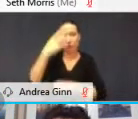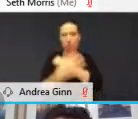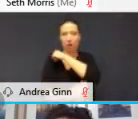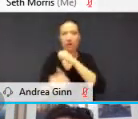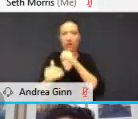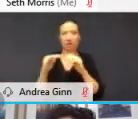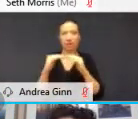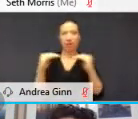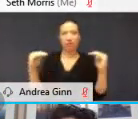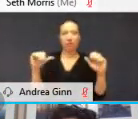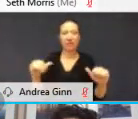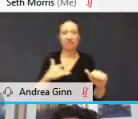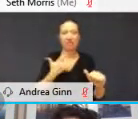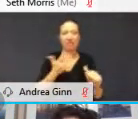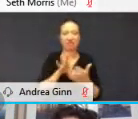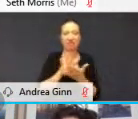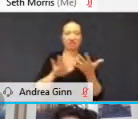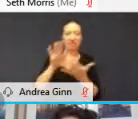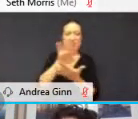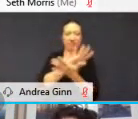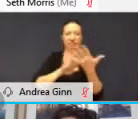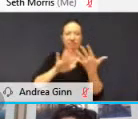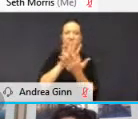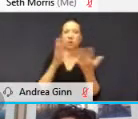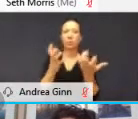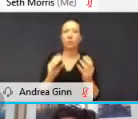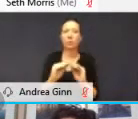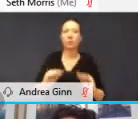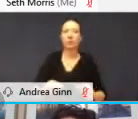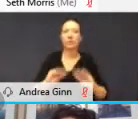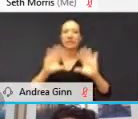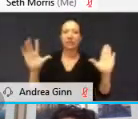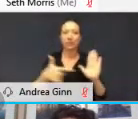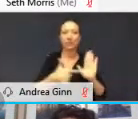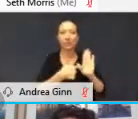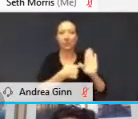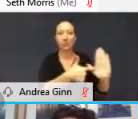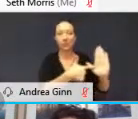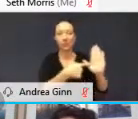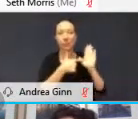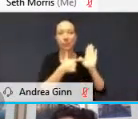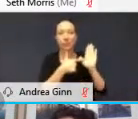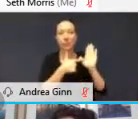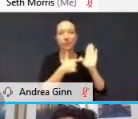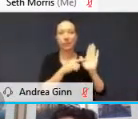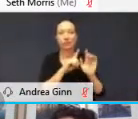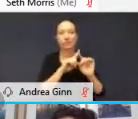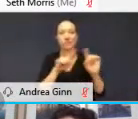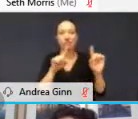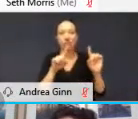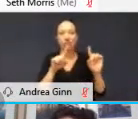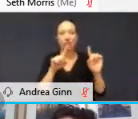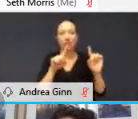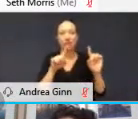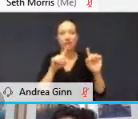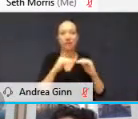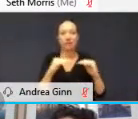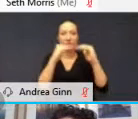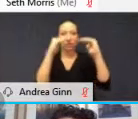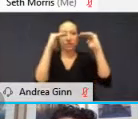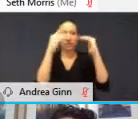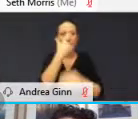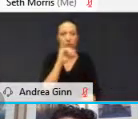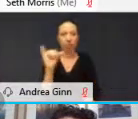And so I wanted to give you a clear example of what some of the various poverty levels look like